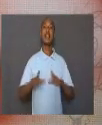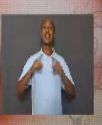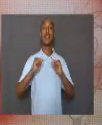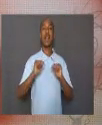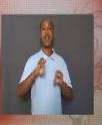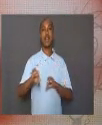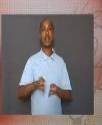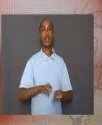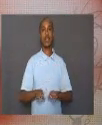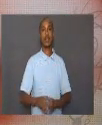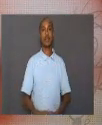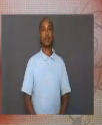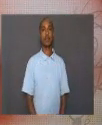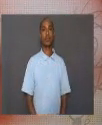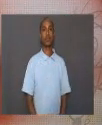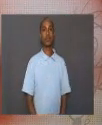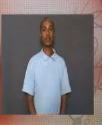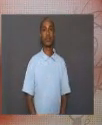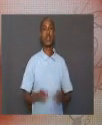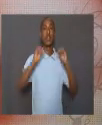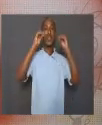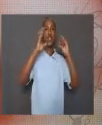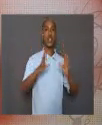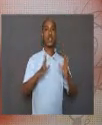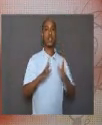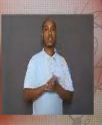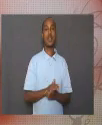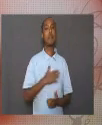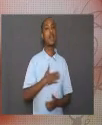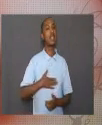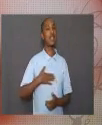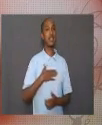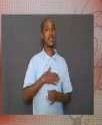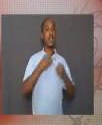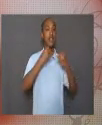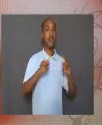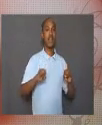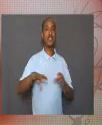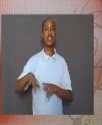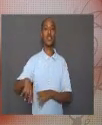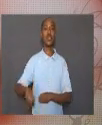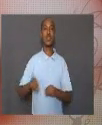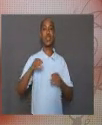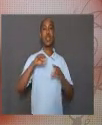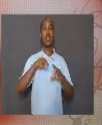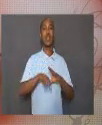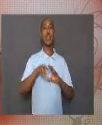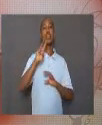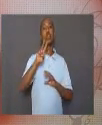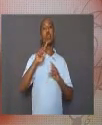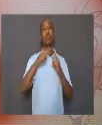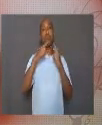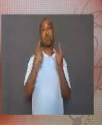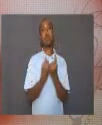an activity. Teacher, please divide the students into groups of